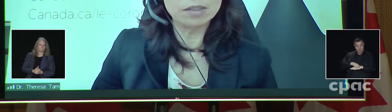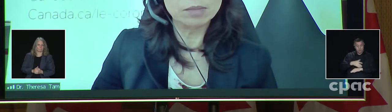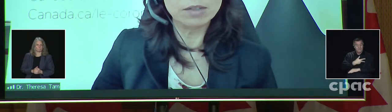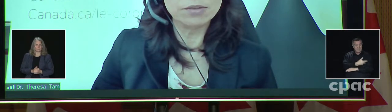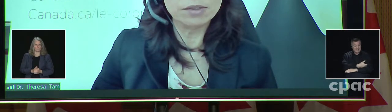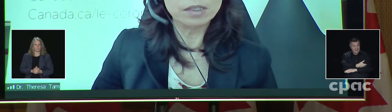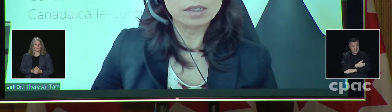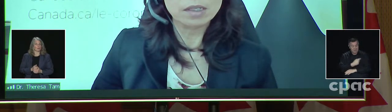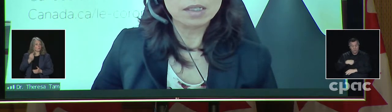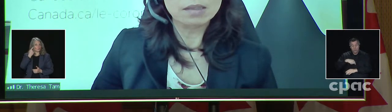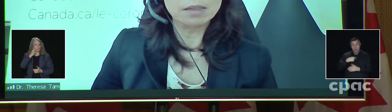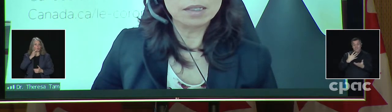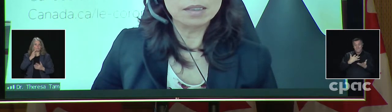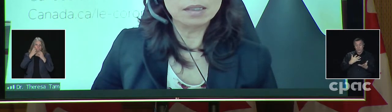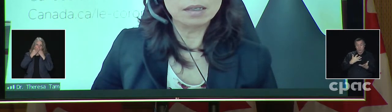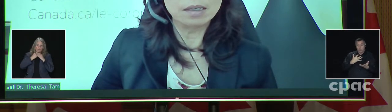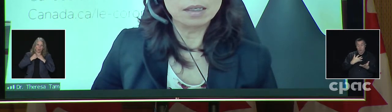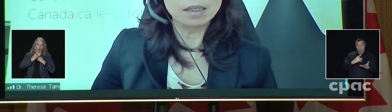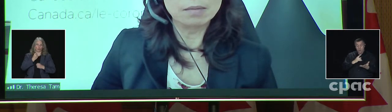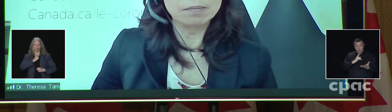of that response is